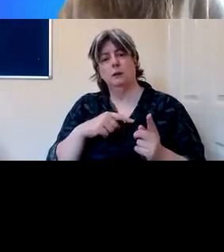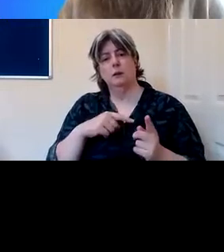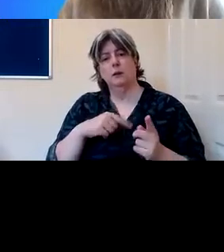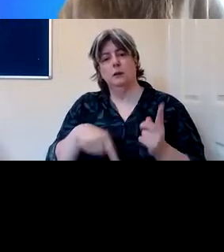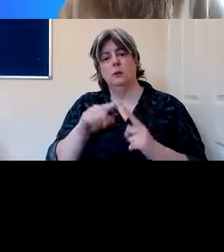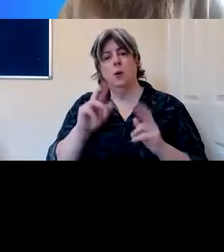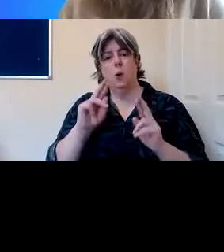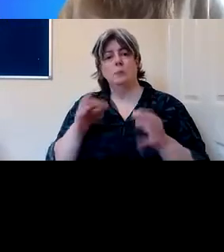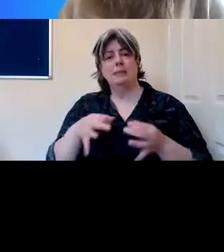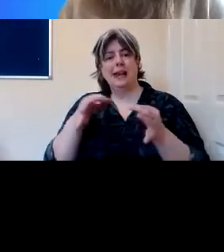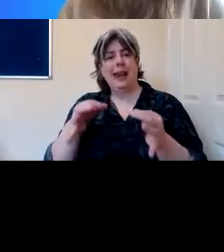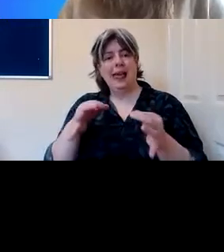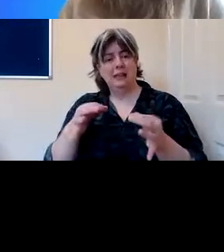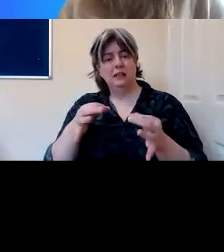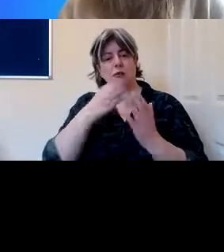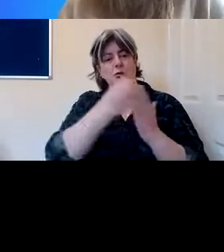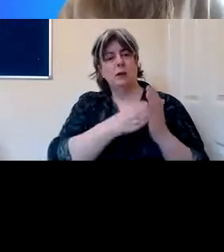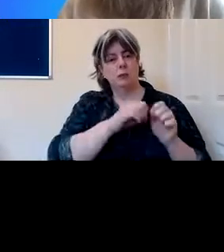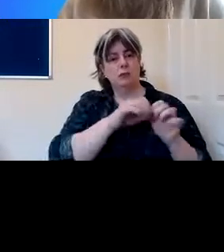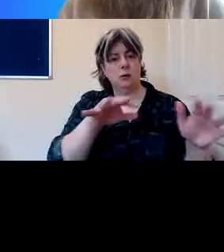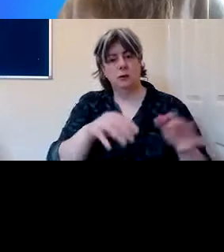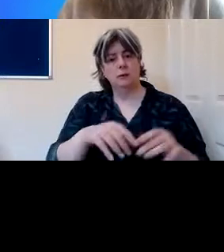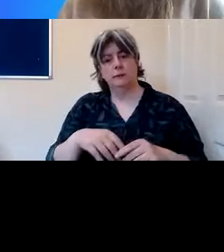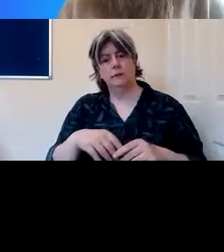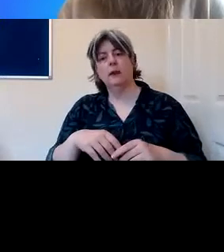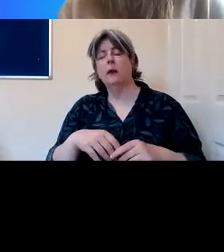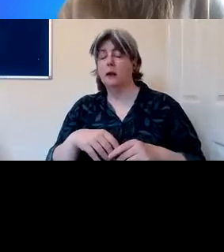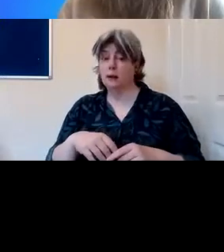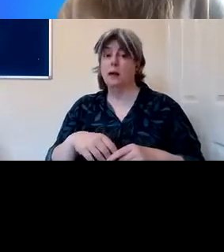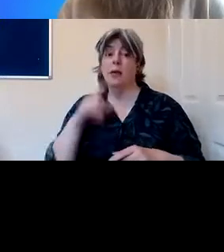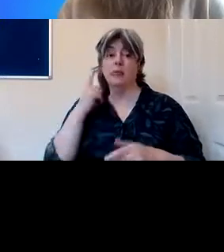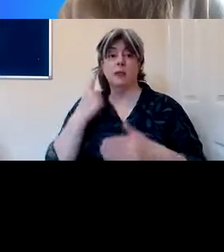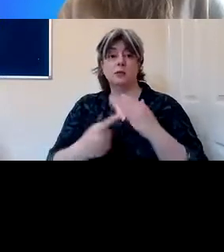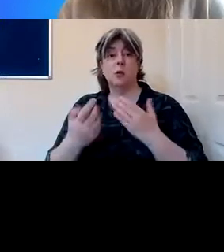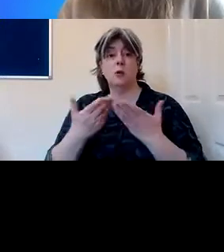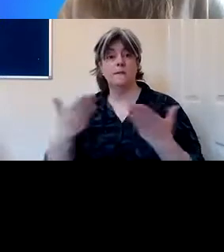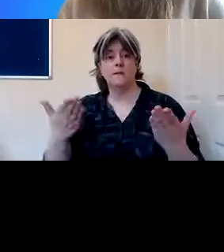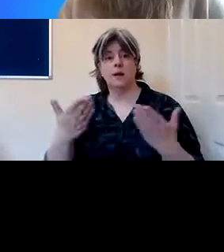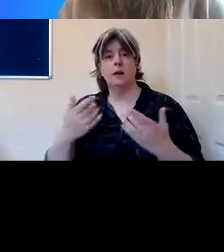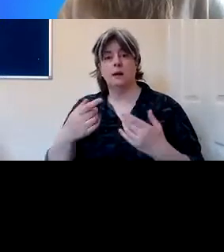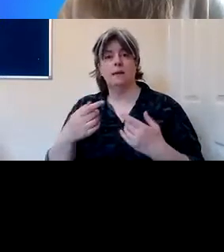hopefully delaying the rollout of the curriculum, I do think it is only fair that we are looking at